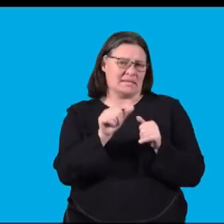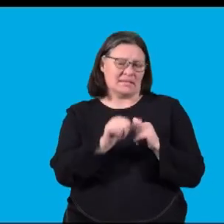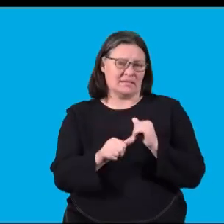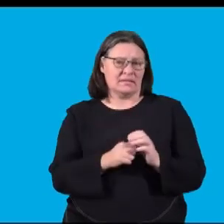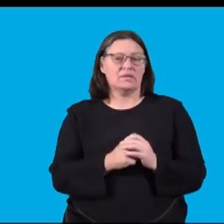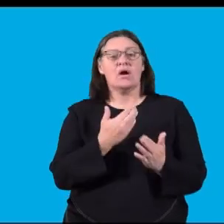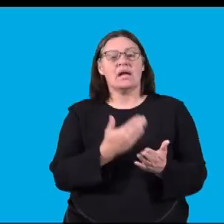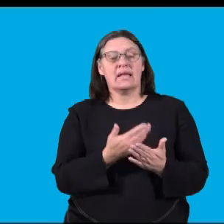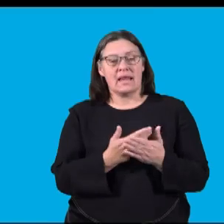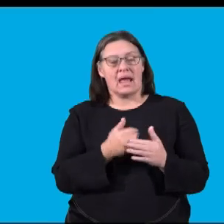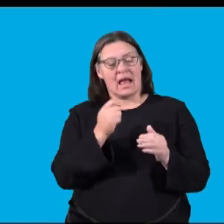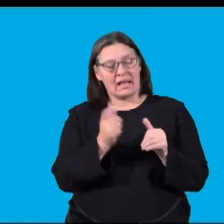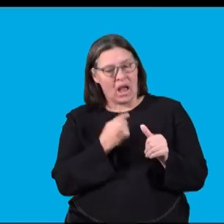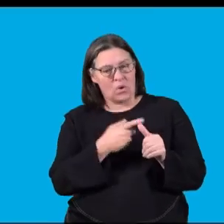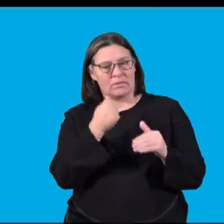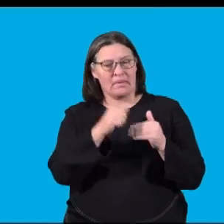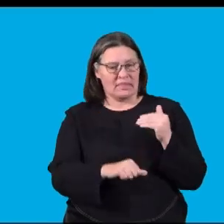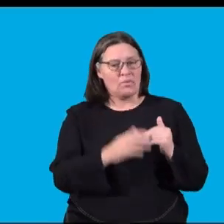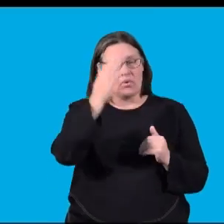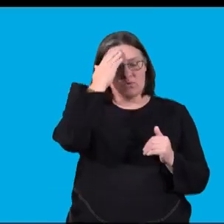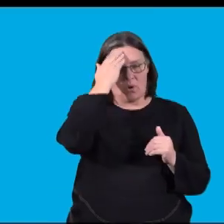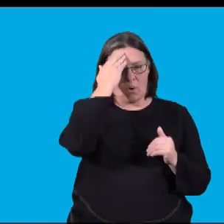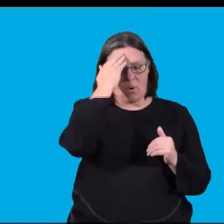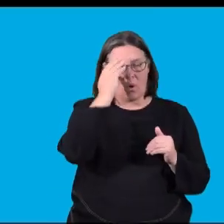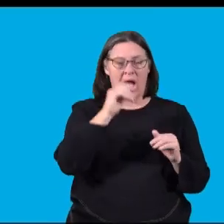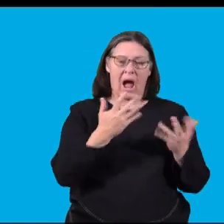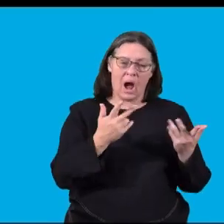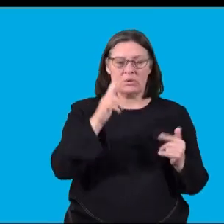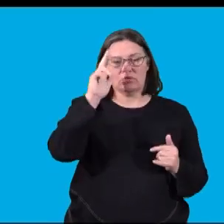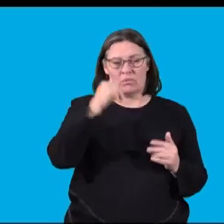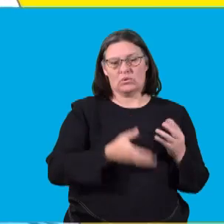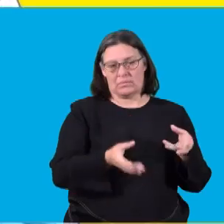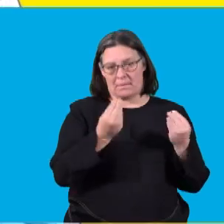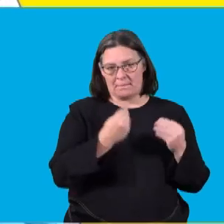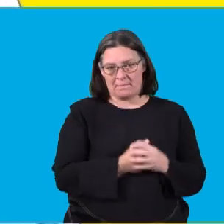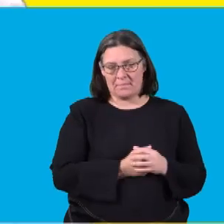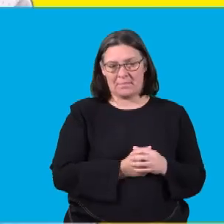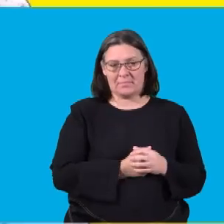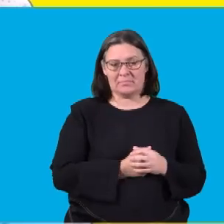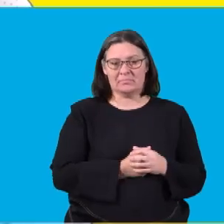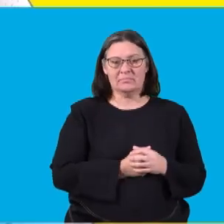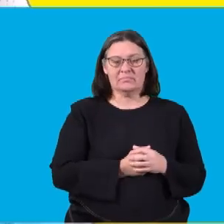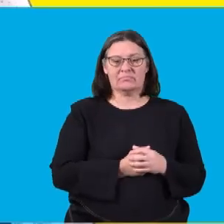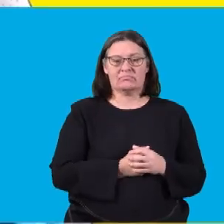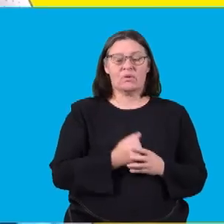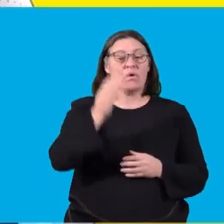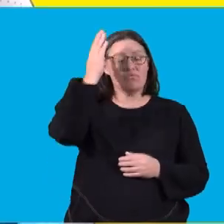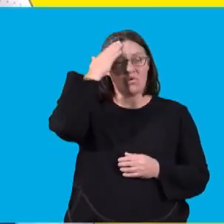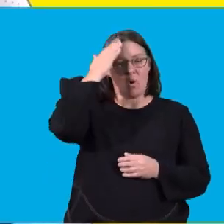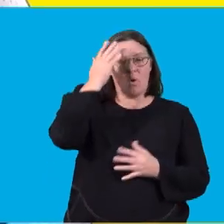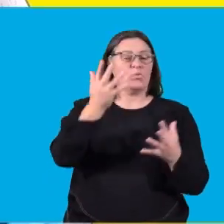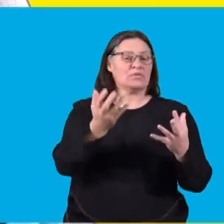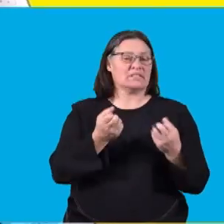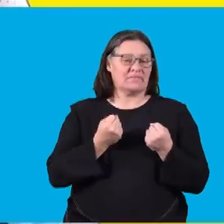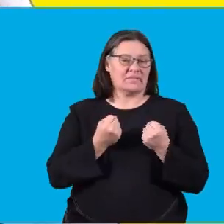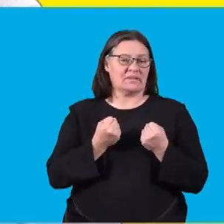way. So we count our amounts, then we know how much we are supposed to get. And then we know that we have